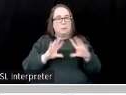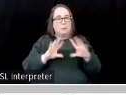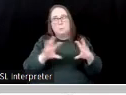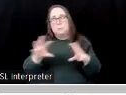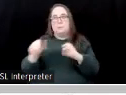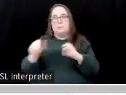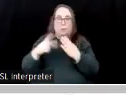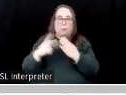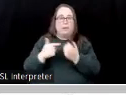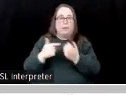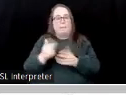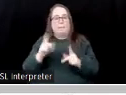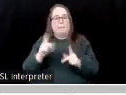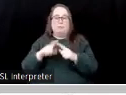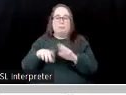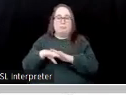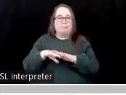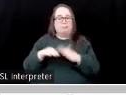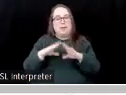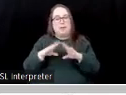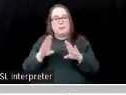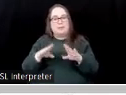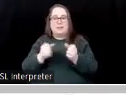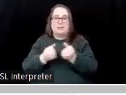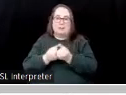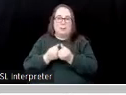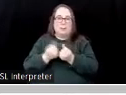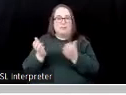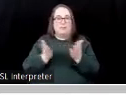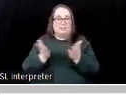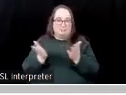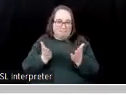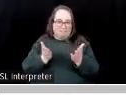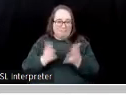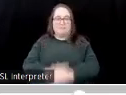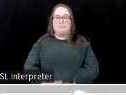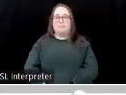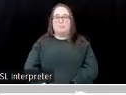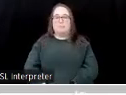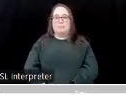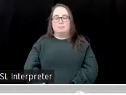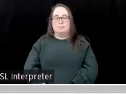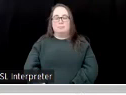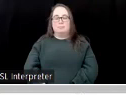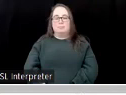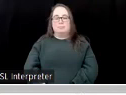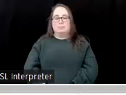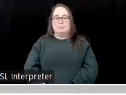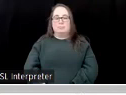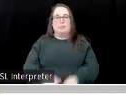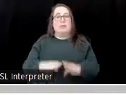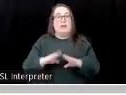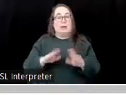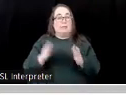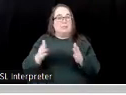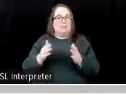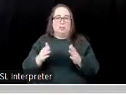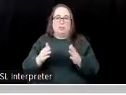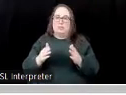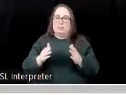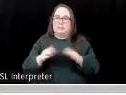programs helping people access housing and supportive services, but the housing and service systems often are